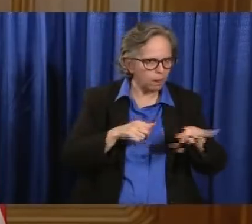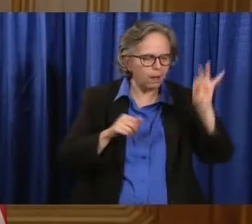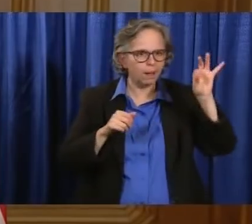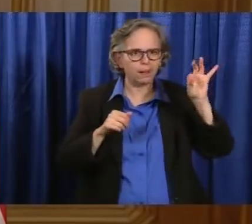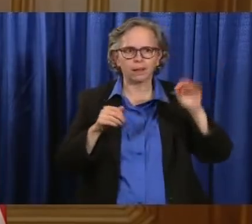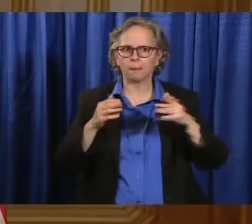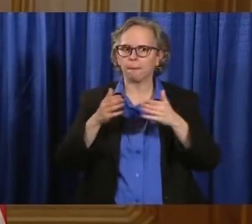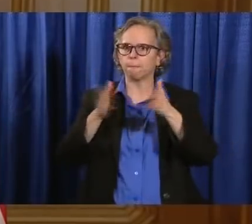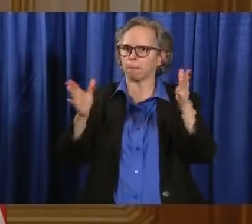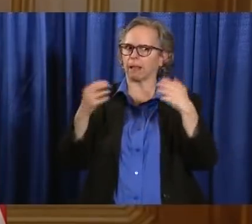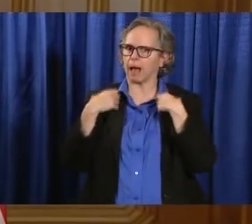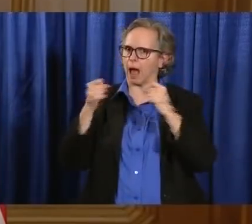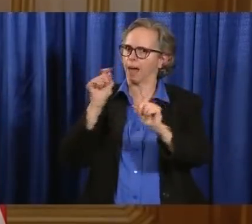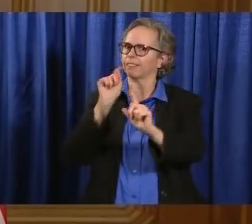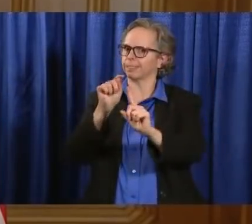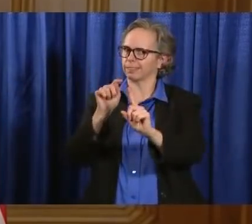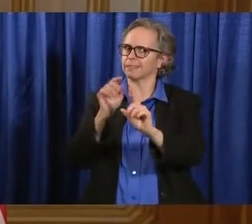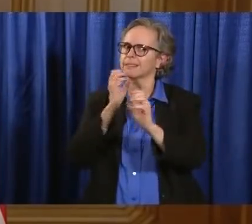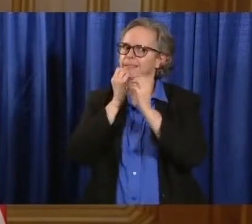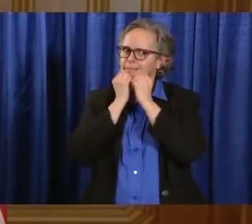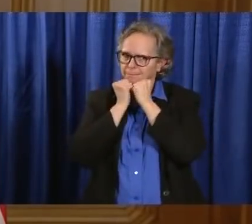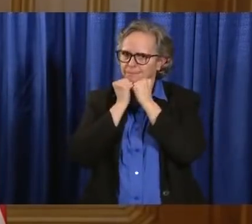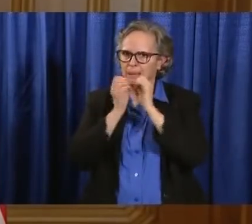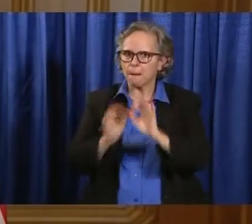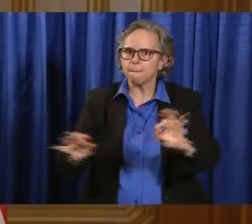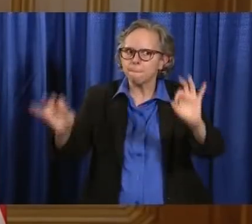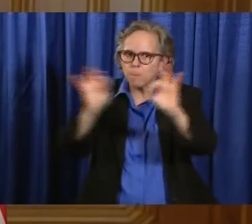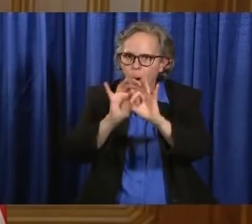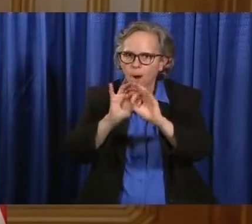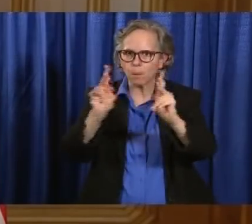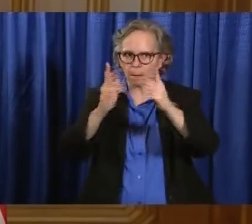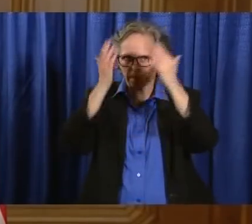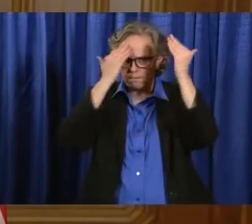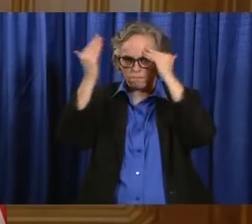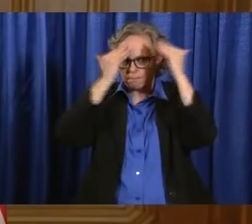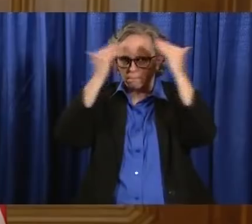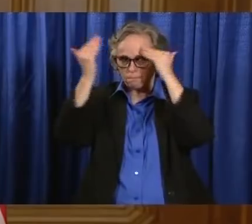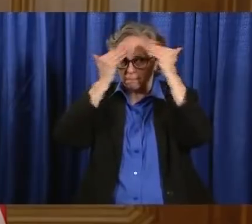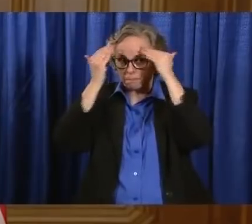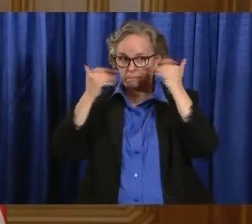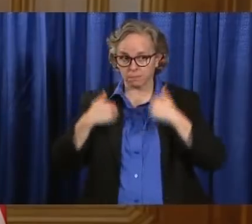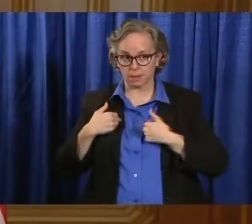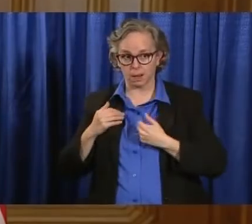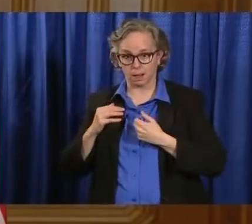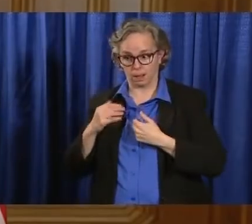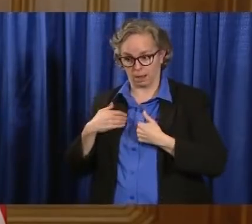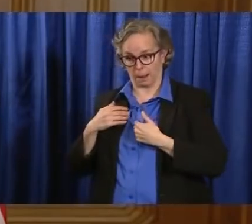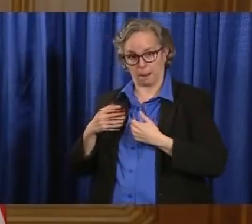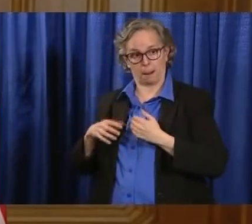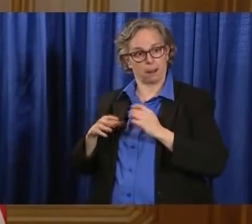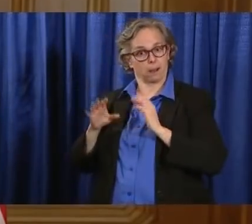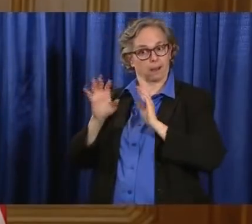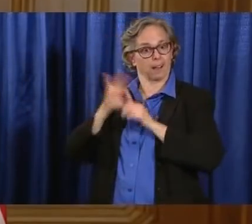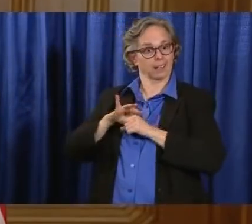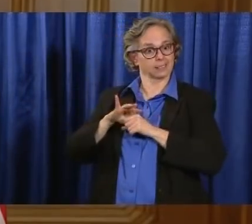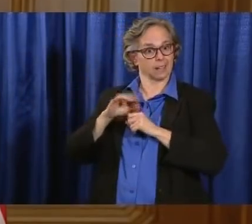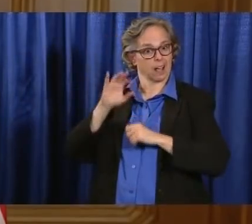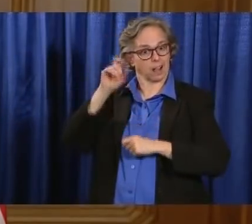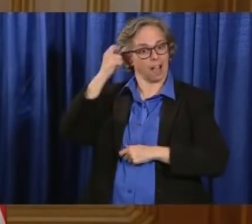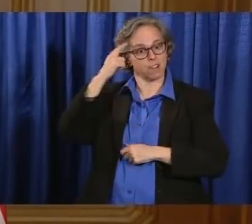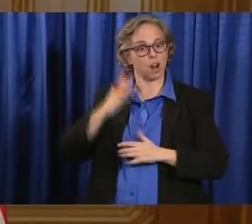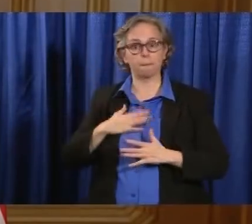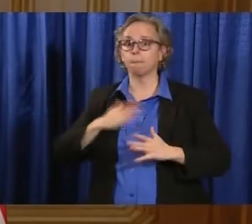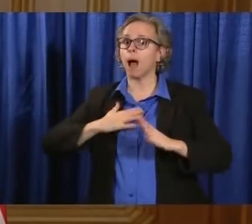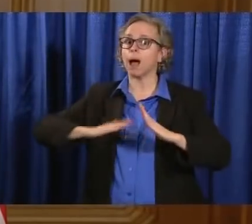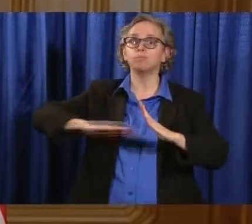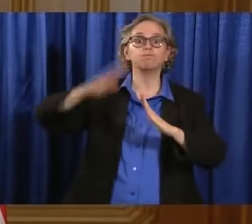important. When I took office, one of the things that I focused on, and